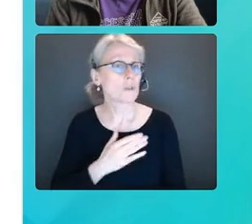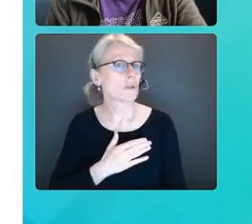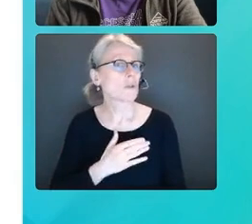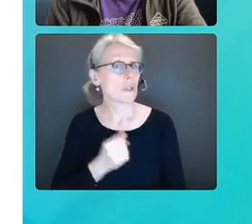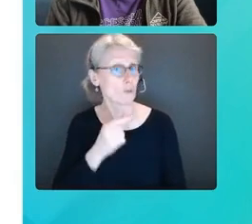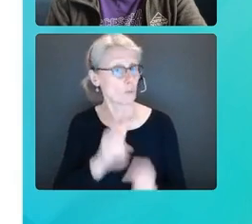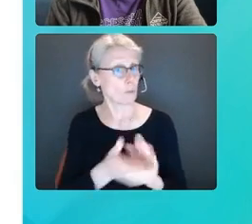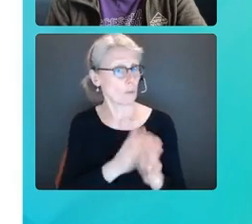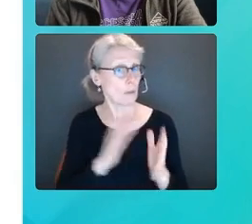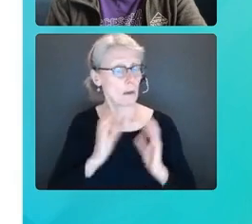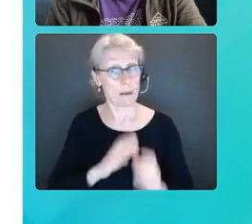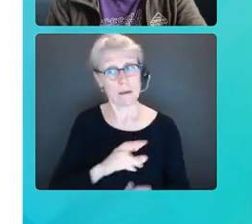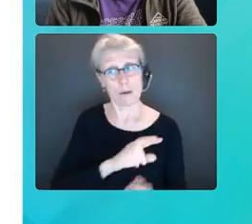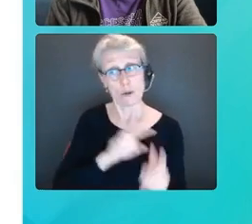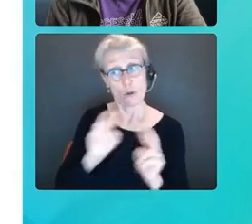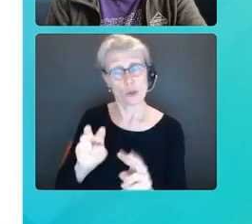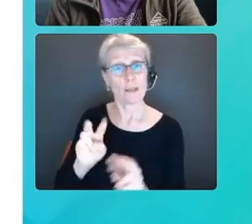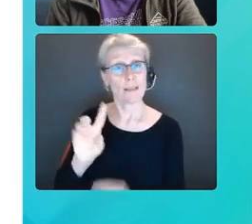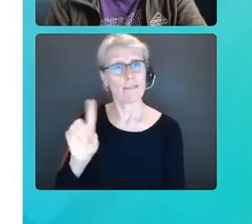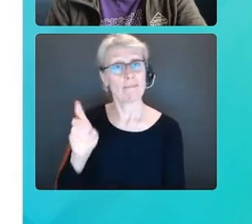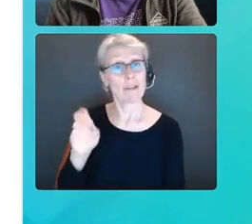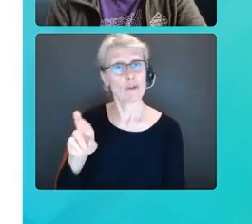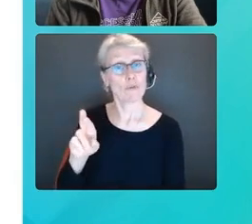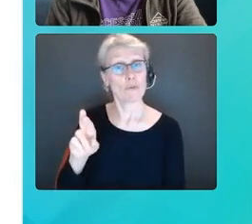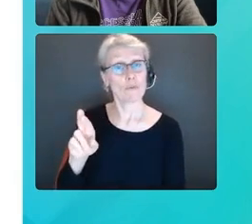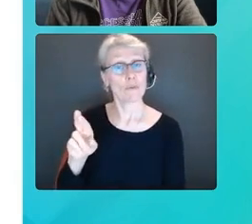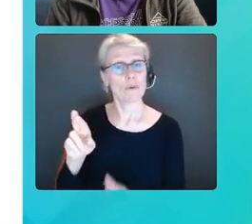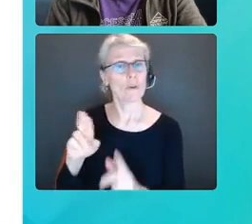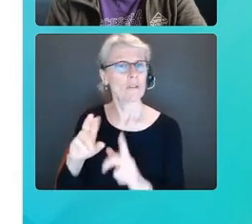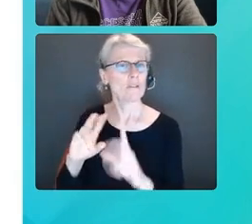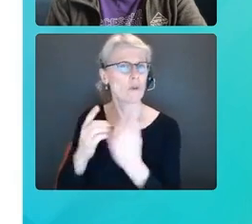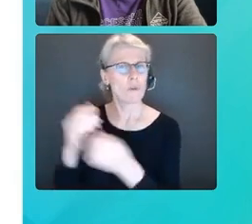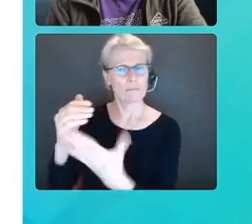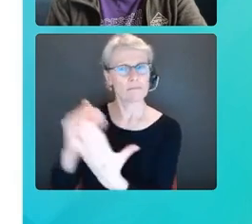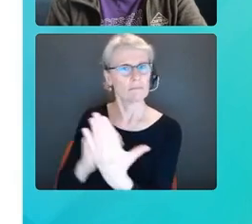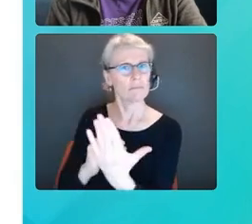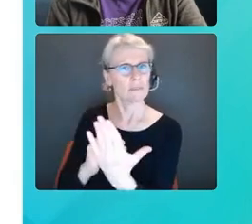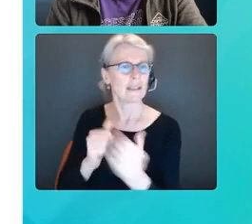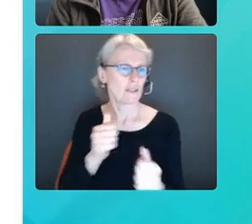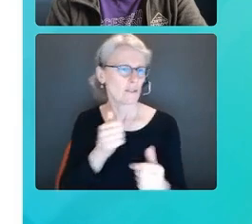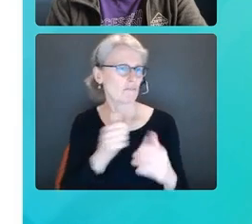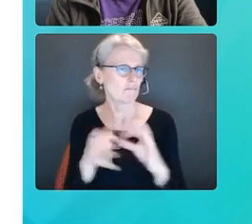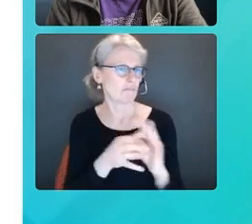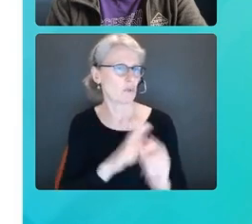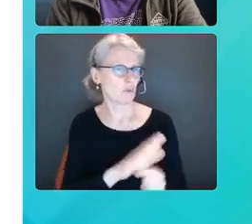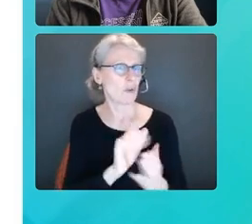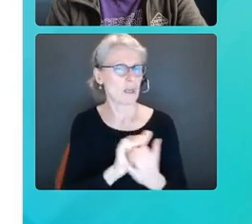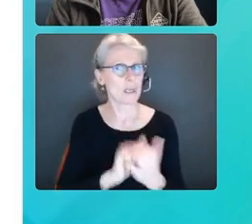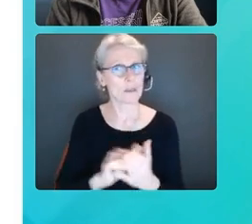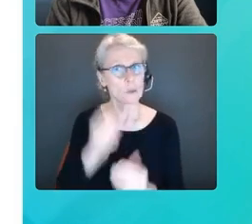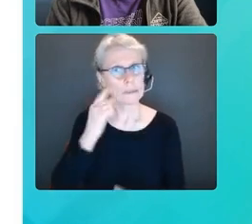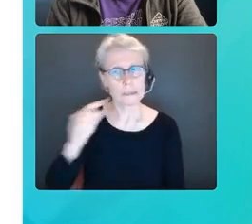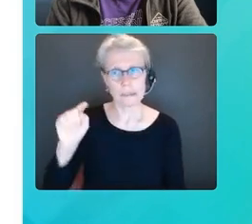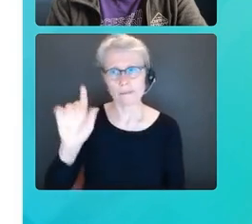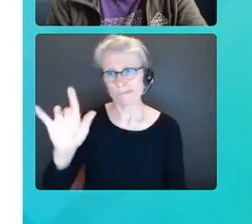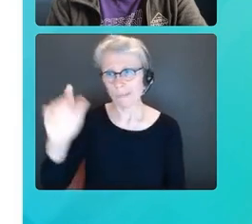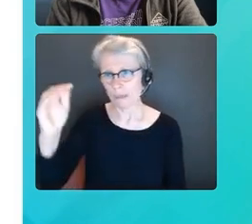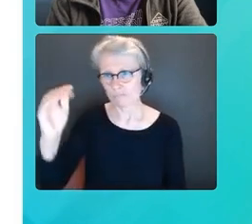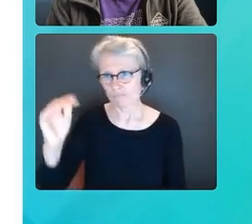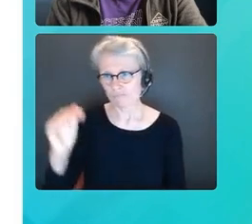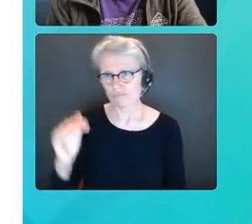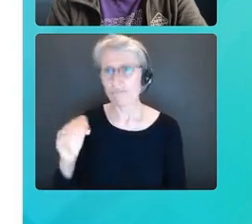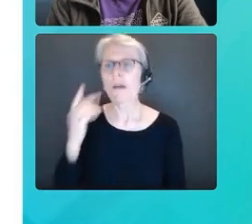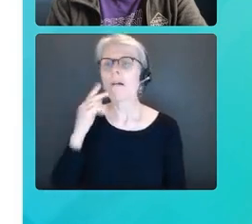look at that vendor marketplace that's going to be accessible within your Cvent account. And you'll see a drop down that will allow